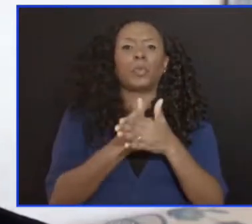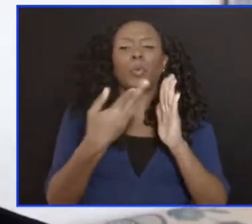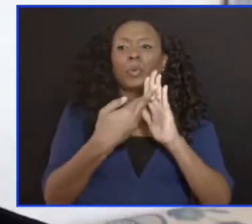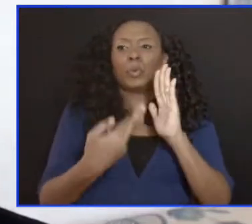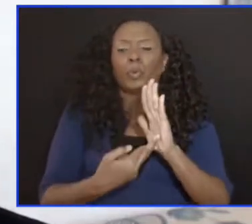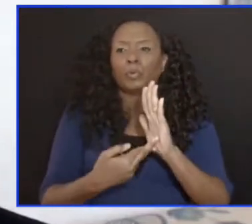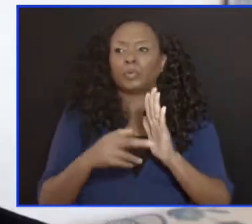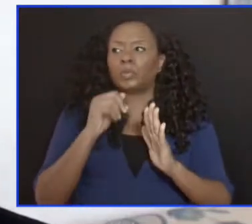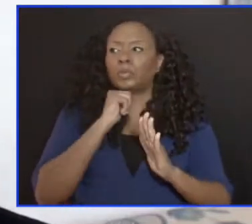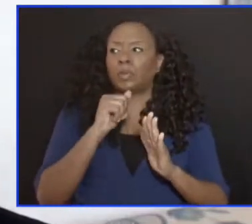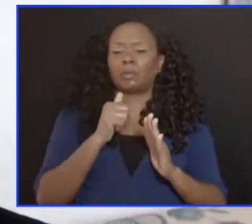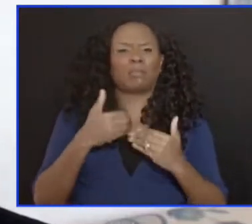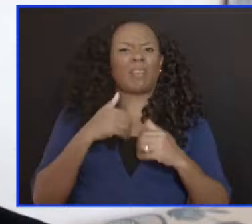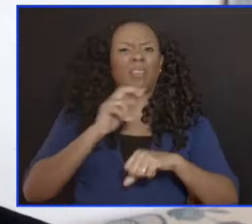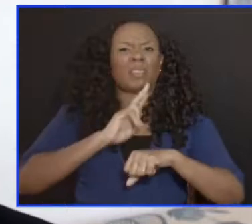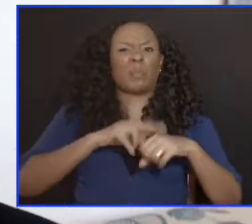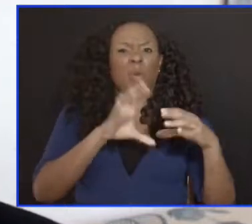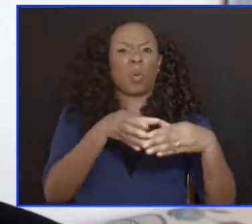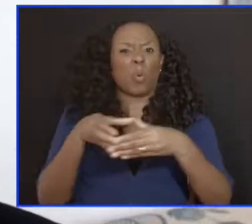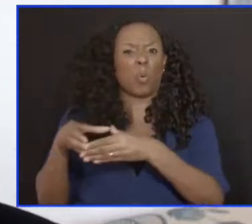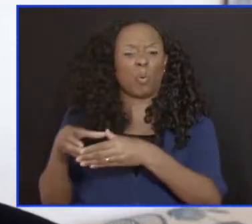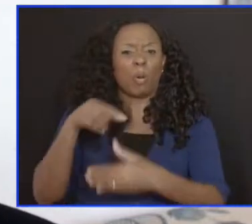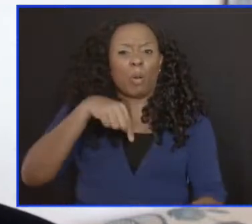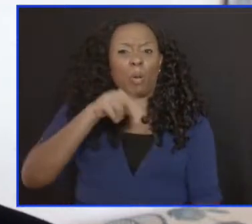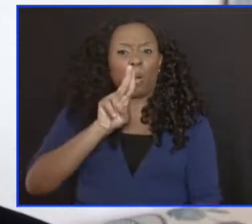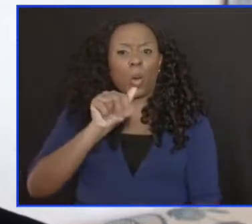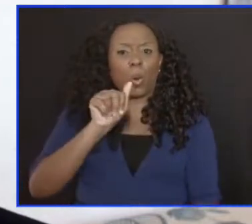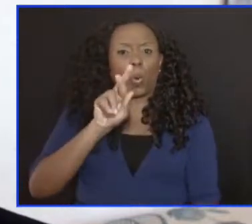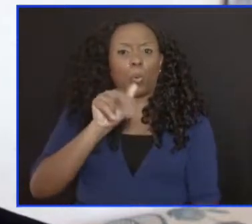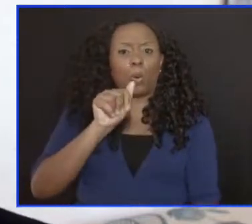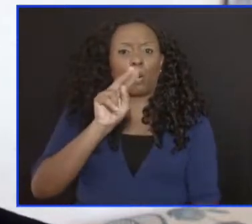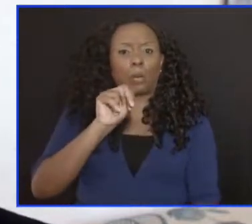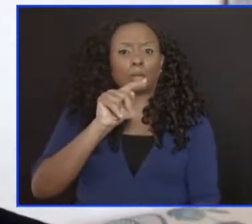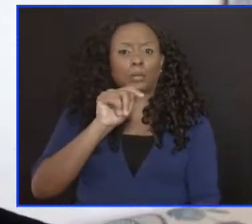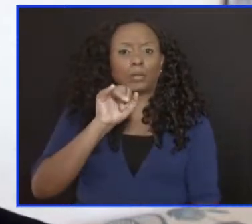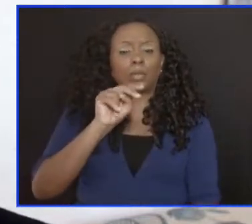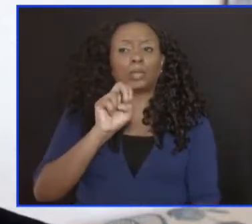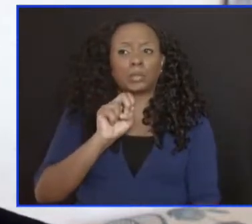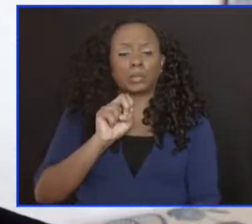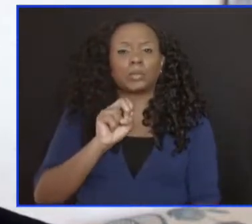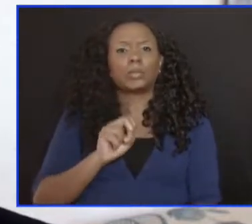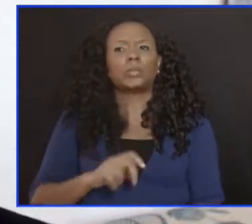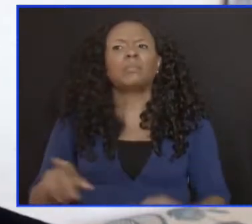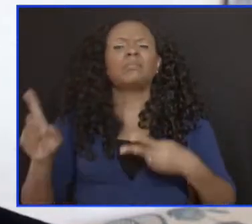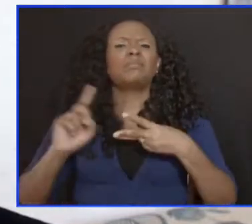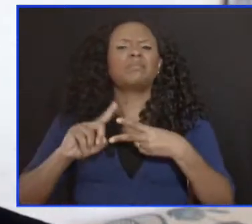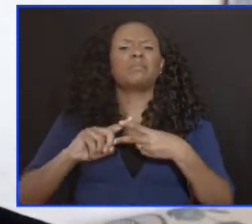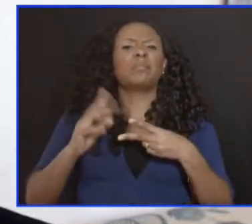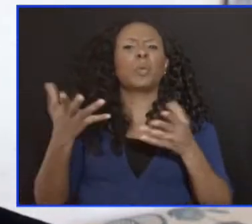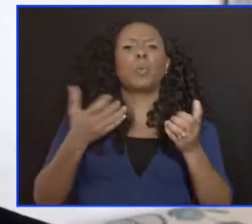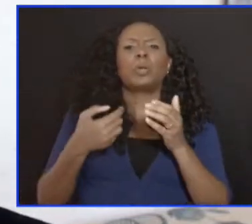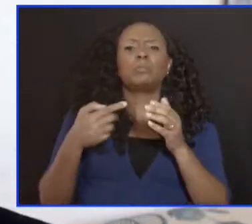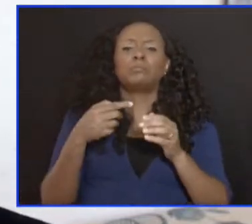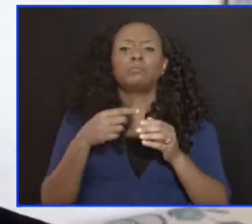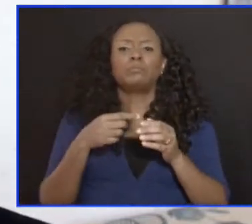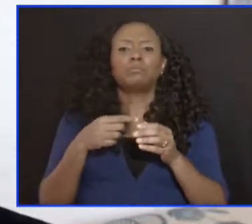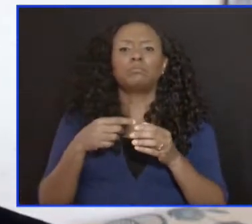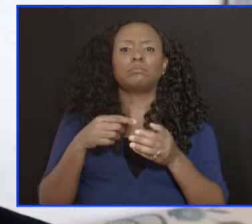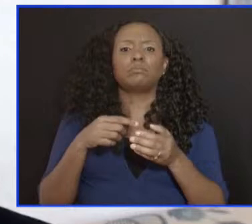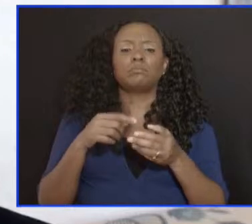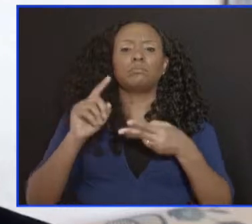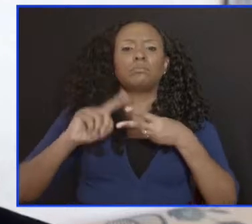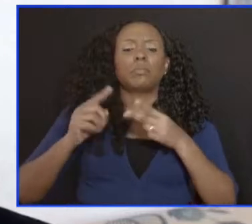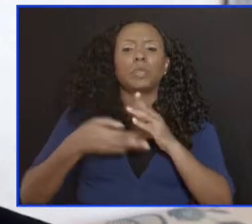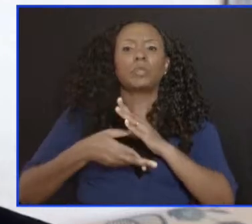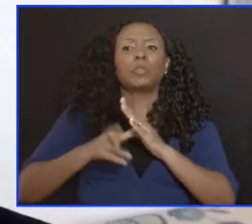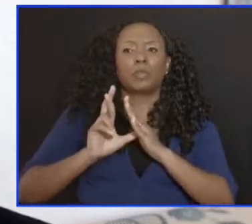routine quarantine in Barbados. So perhaps we should begin by having you basically recap the key points in that